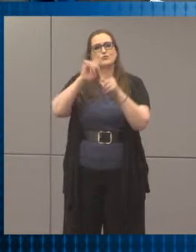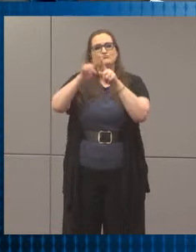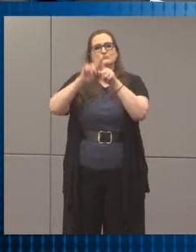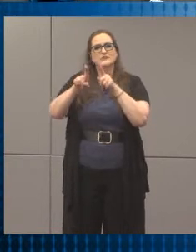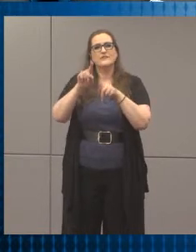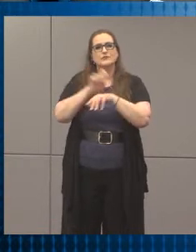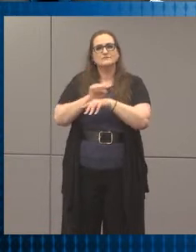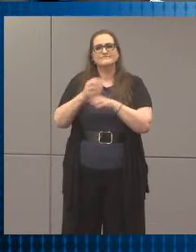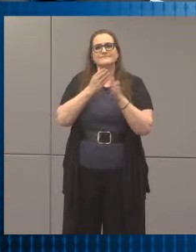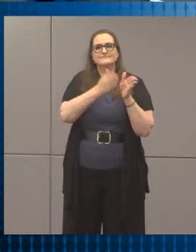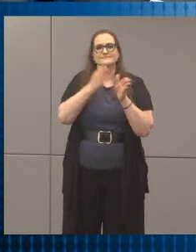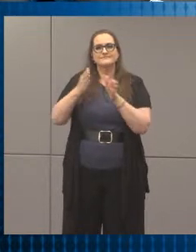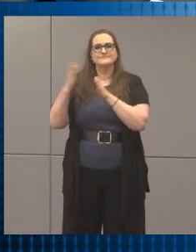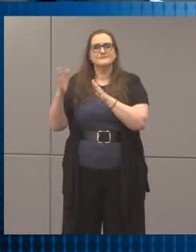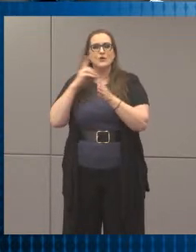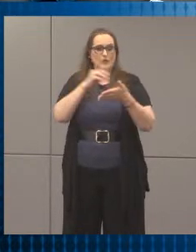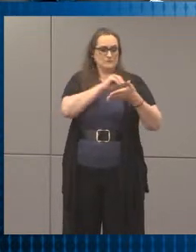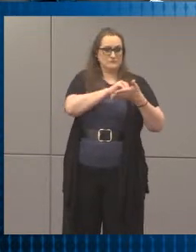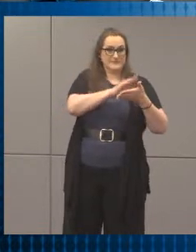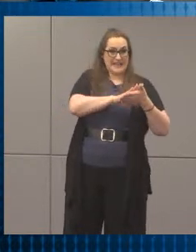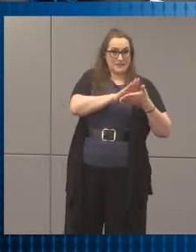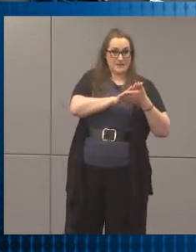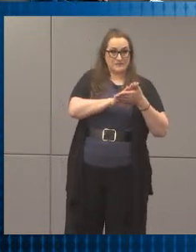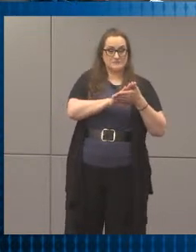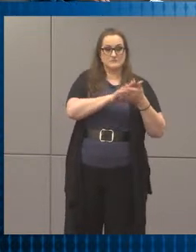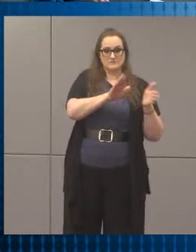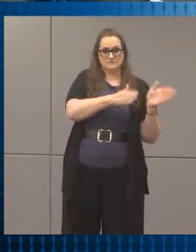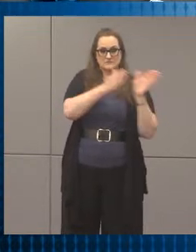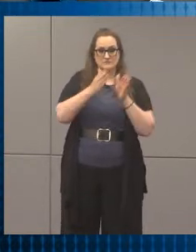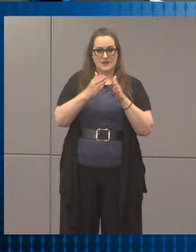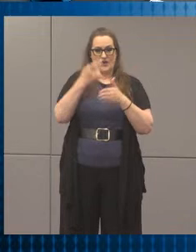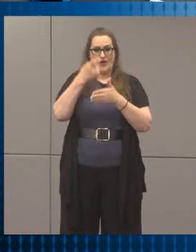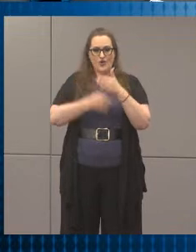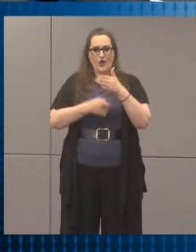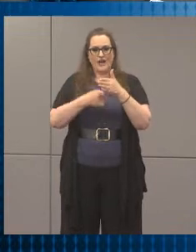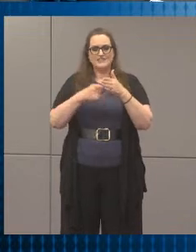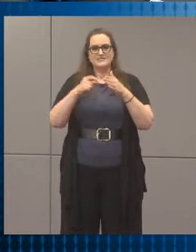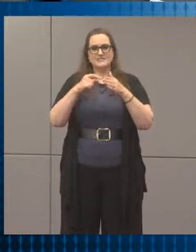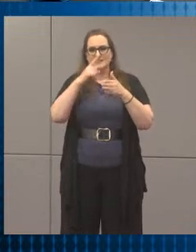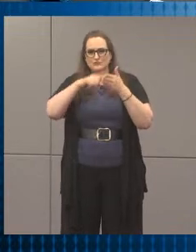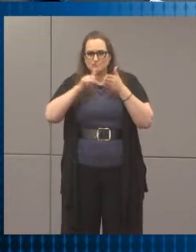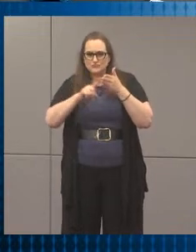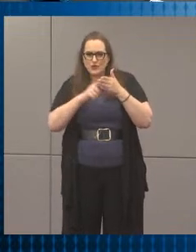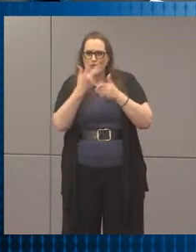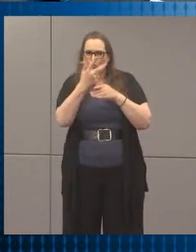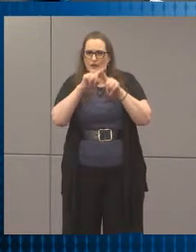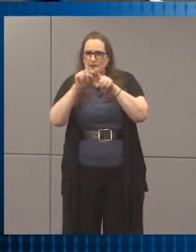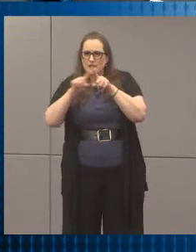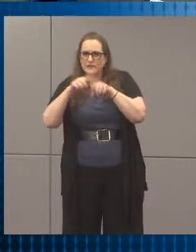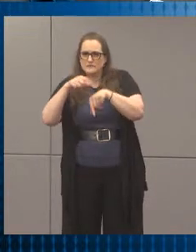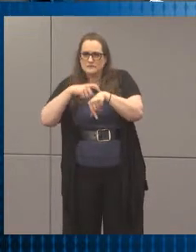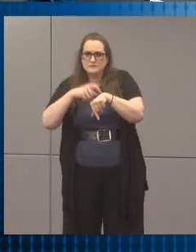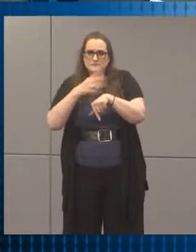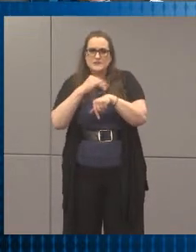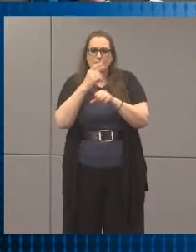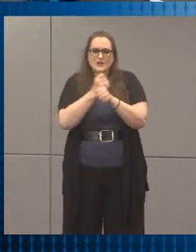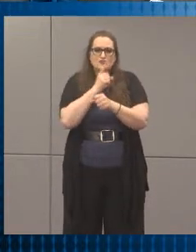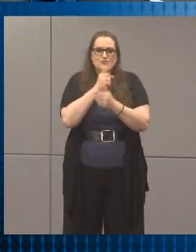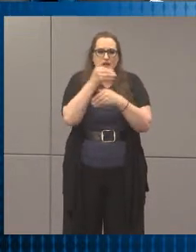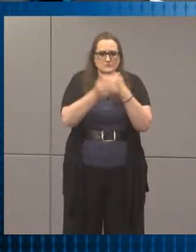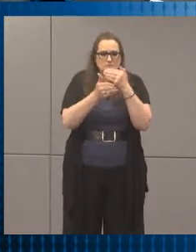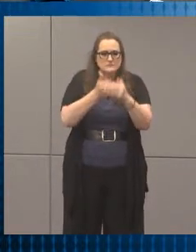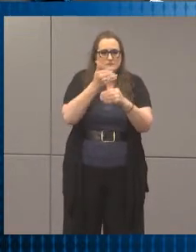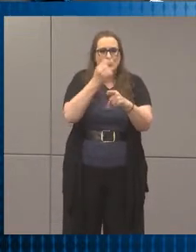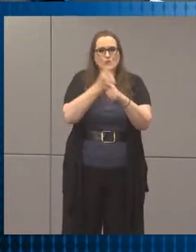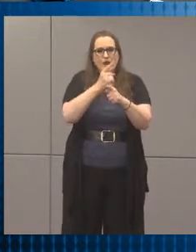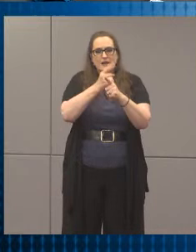stages where we document, do a cost check at 3 different stages, and really make sure we're on track with meeting the scope